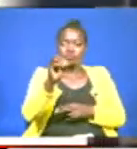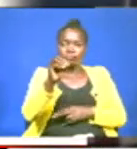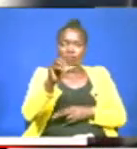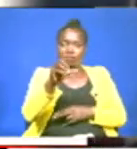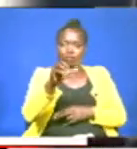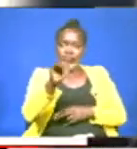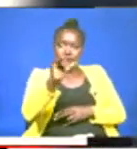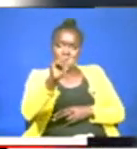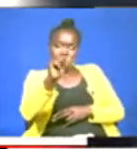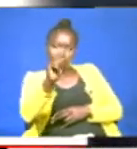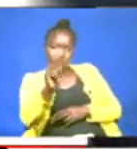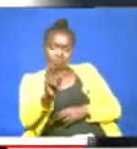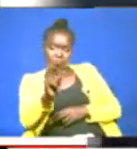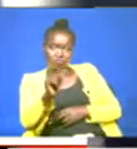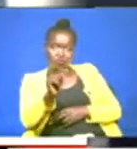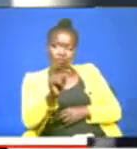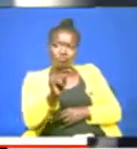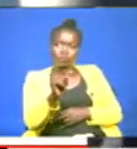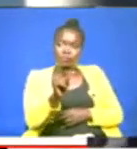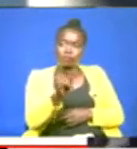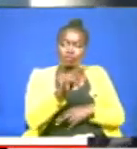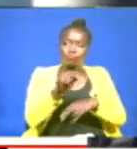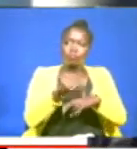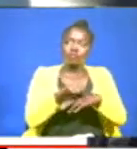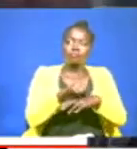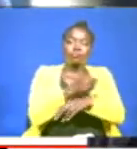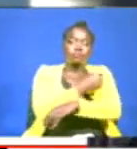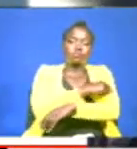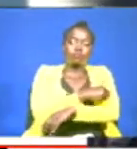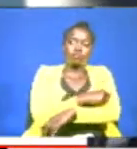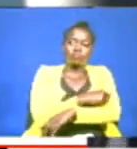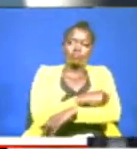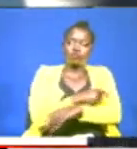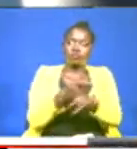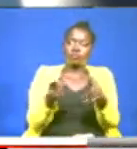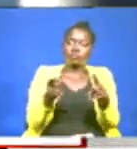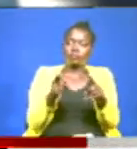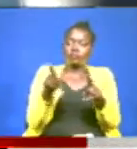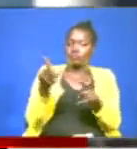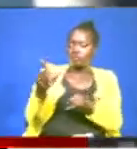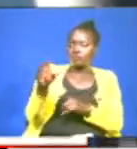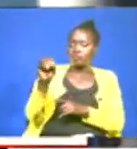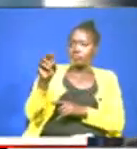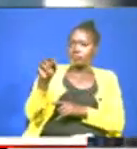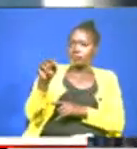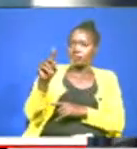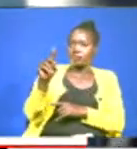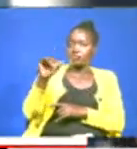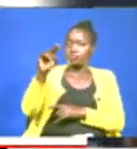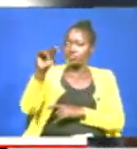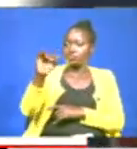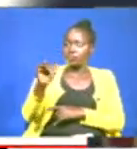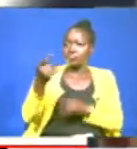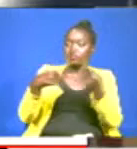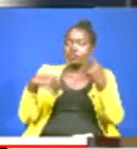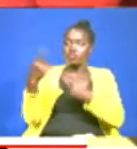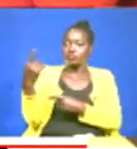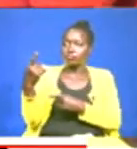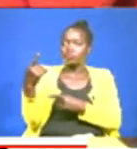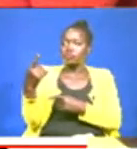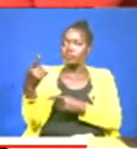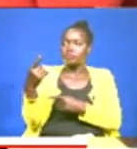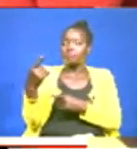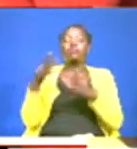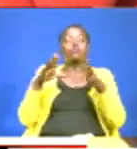iitwe Capsule National Referral Hospital, lakini Londiani wakafanya nini? Wakatushinda. See what was going to